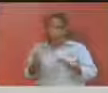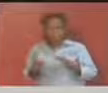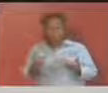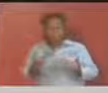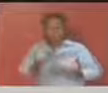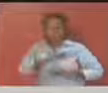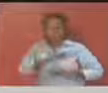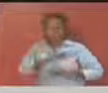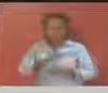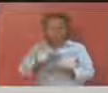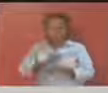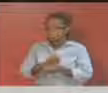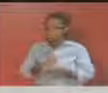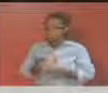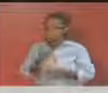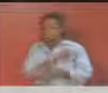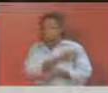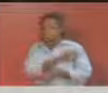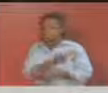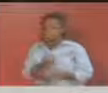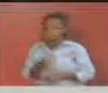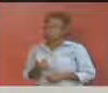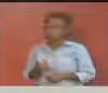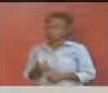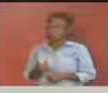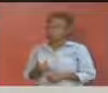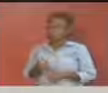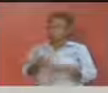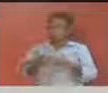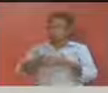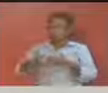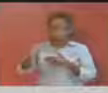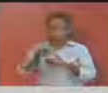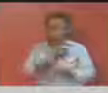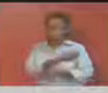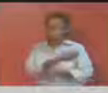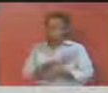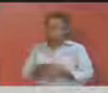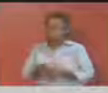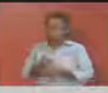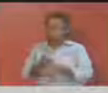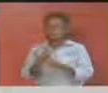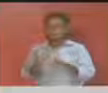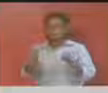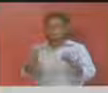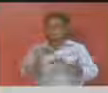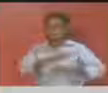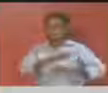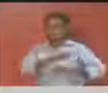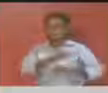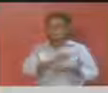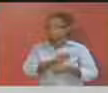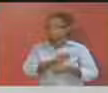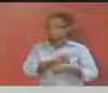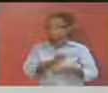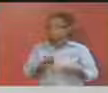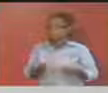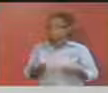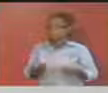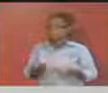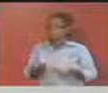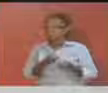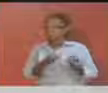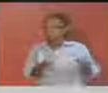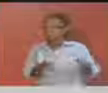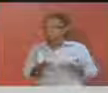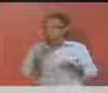a warehouse in an industrial complex who is not exposed to the public. You would give your last dose